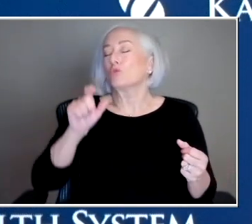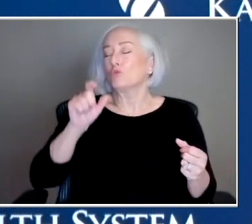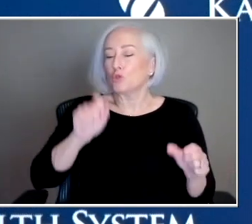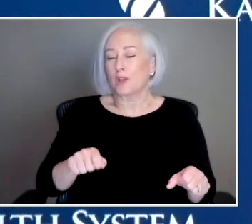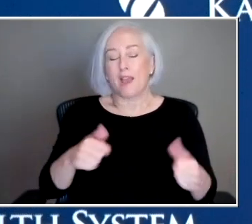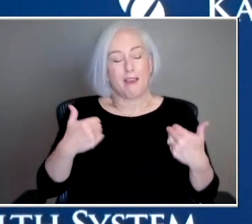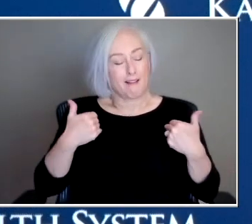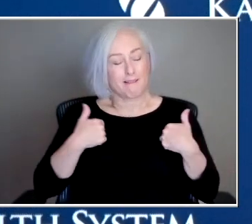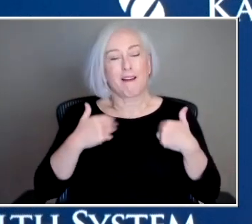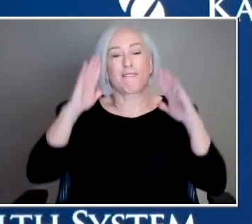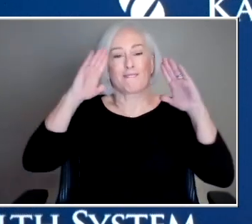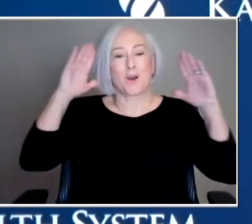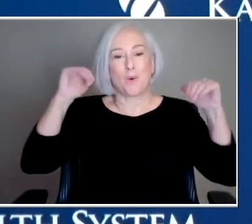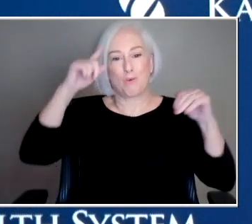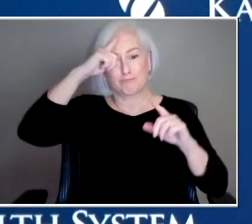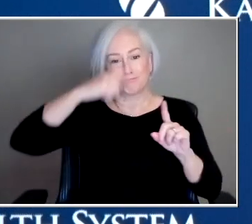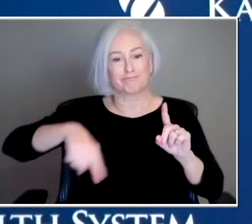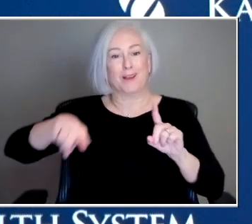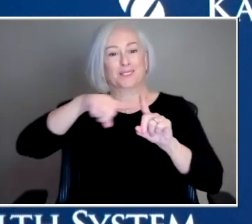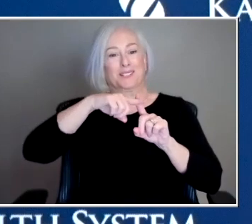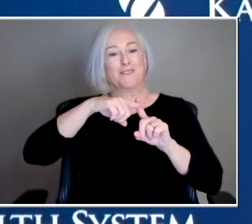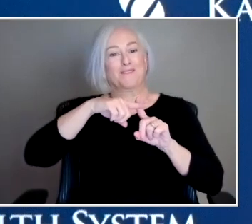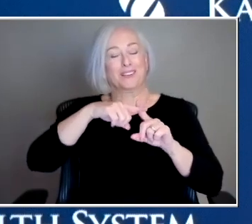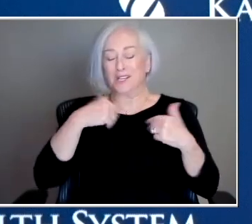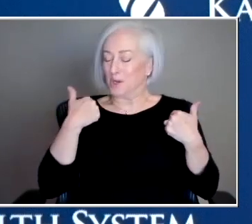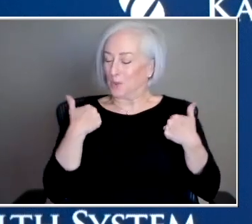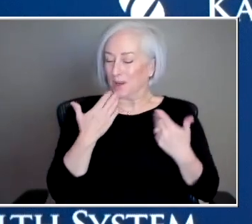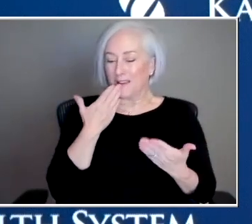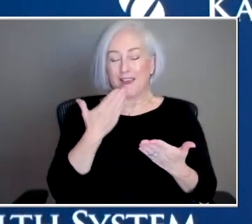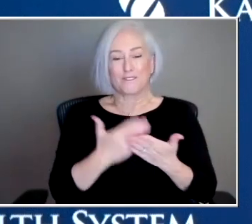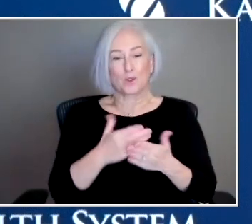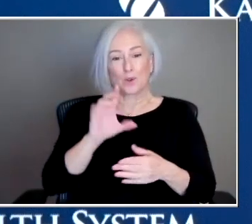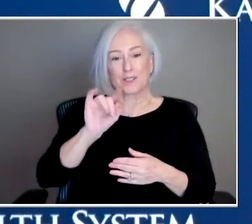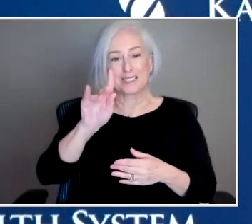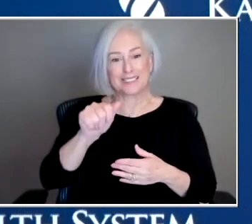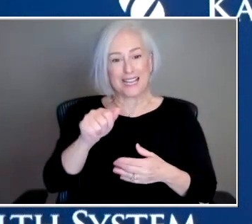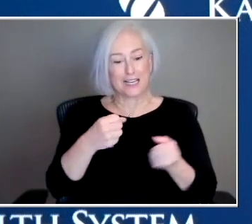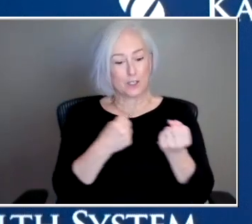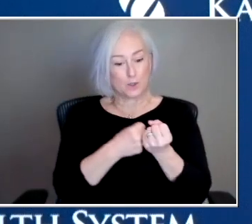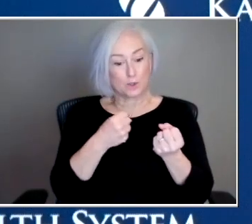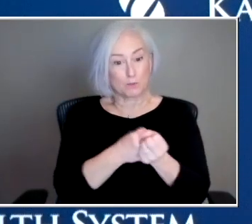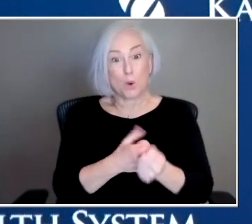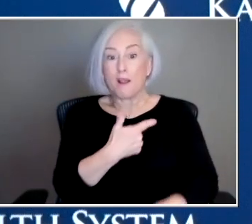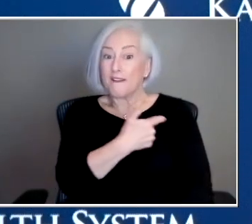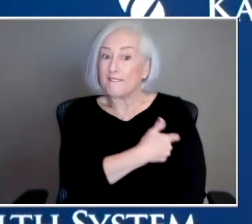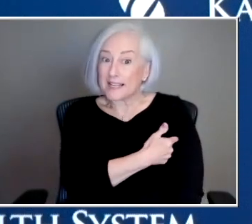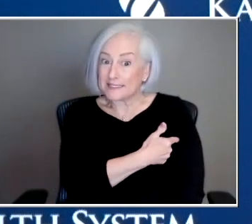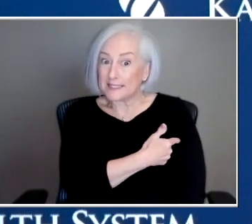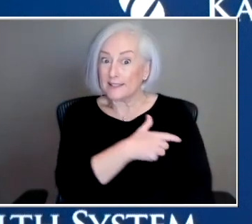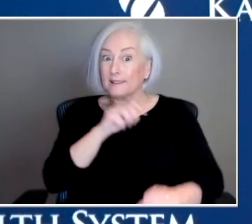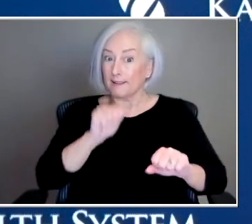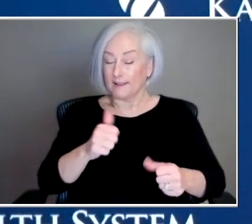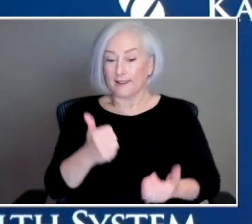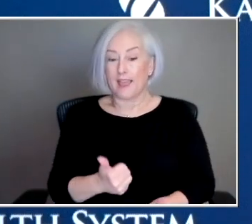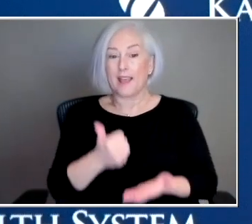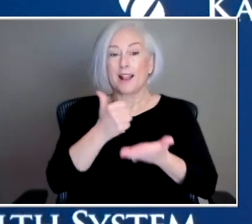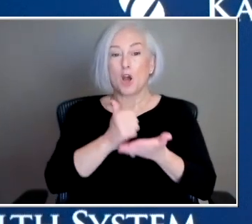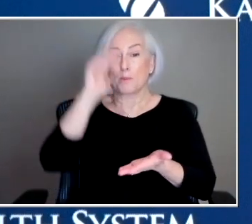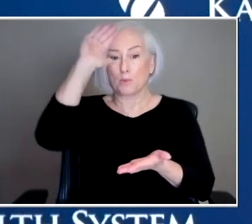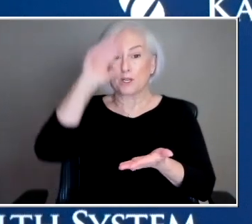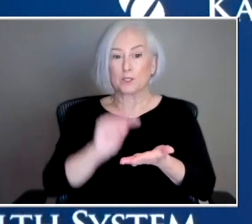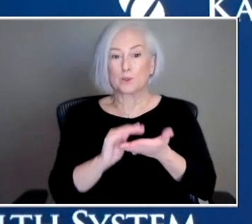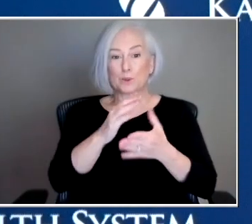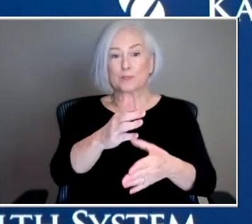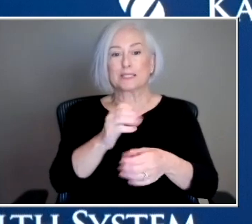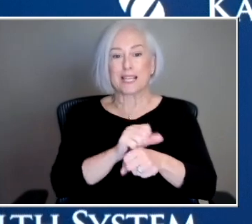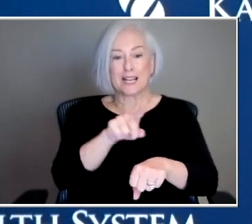know there is good data to support that vaccines can help reduce getting long COVID, because we know even if you have mild